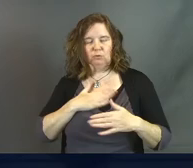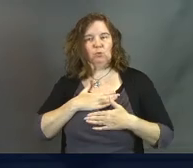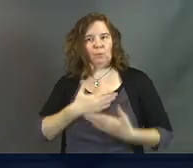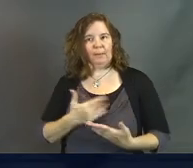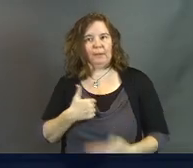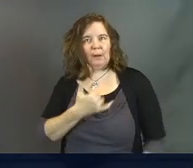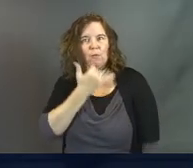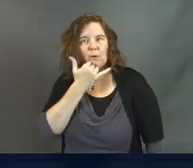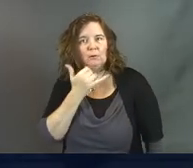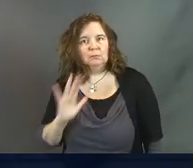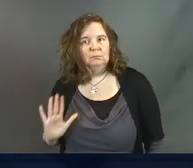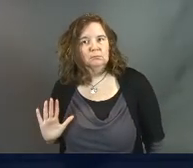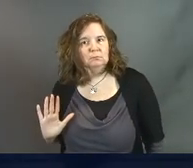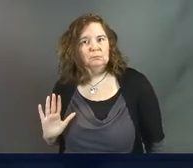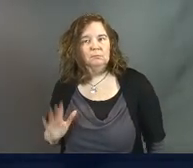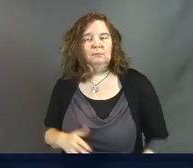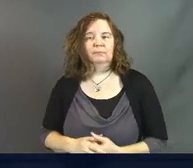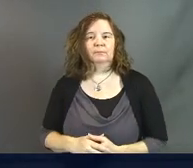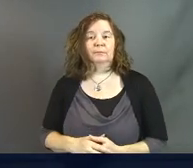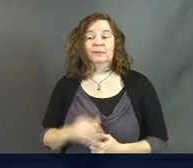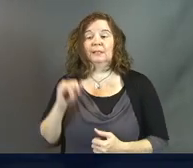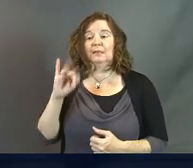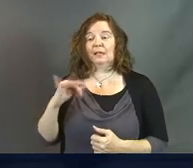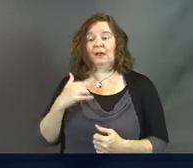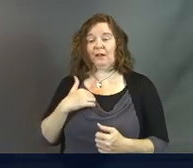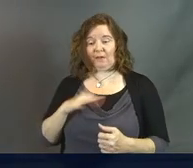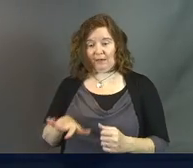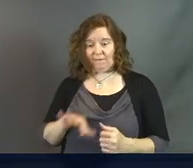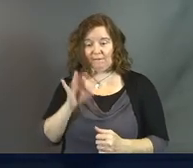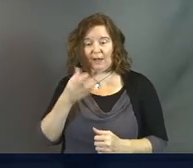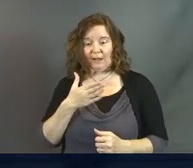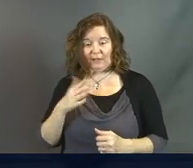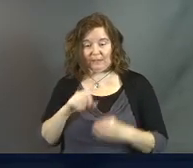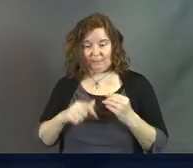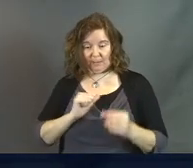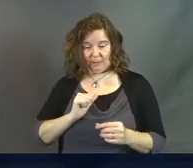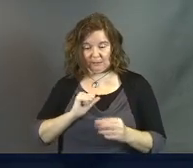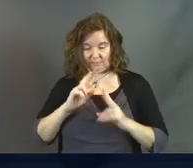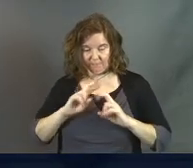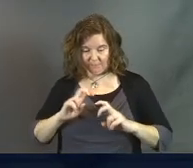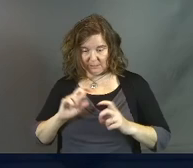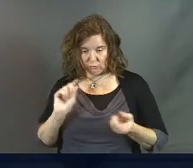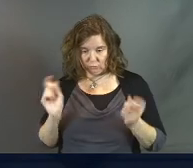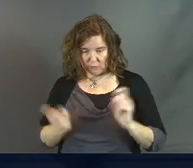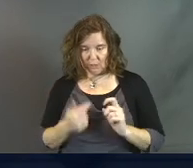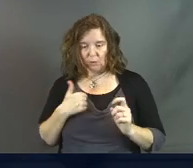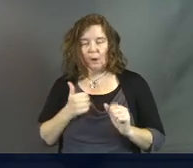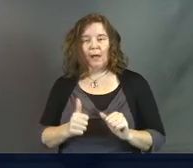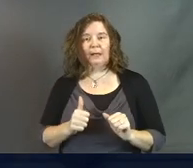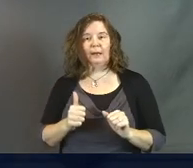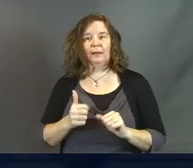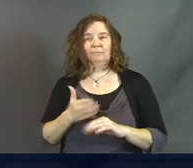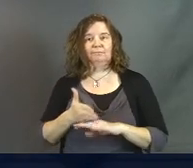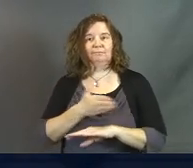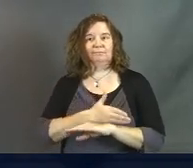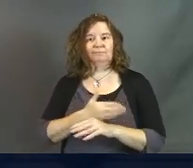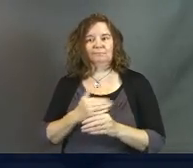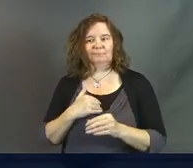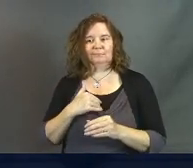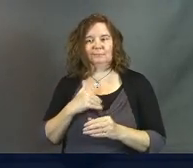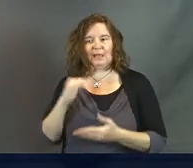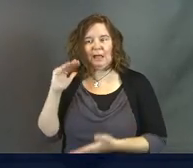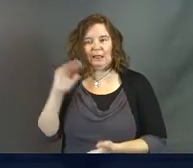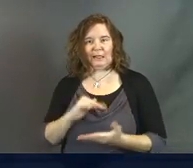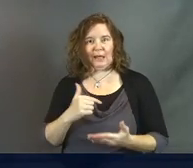admit that I'm wrong. As long as I can find things about me that need to change so that I can be less